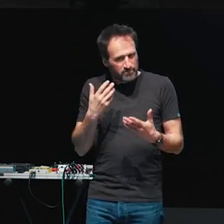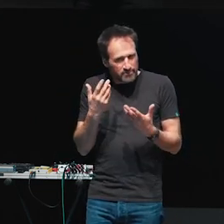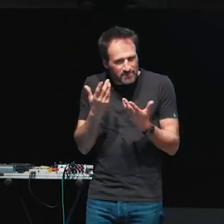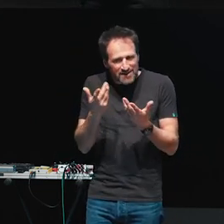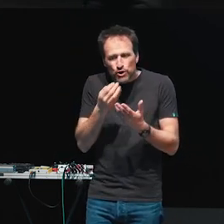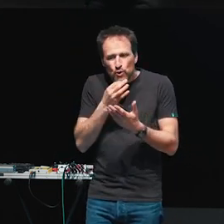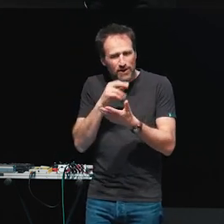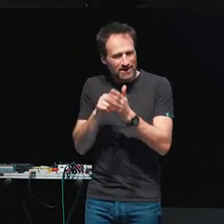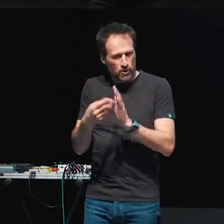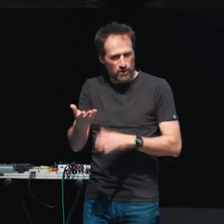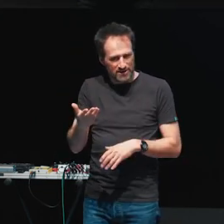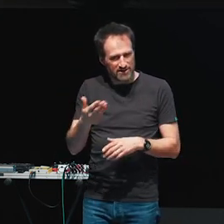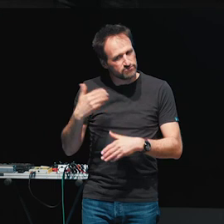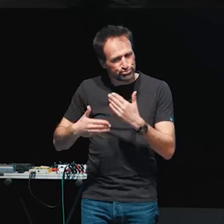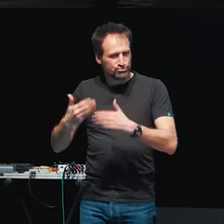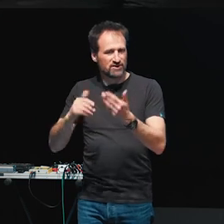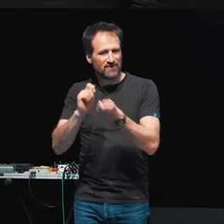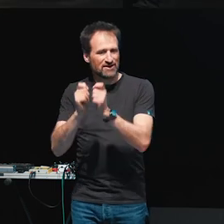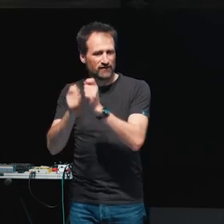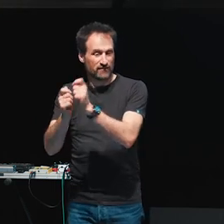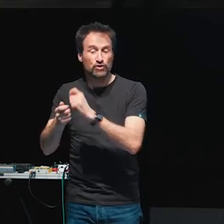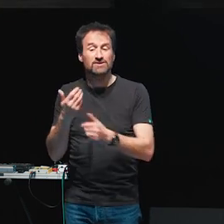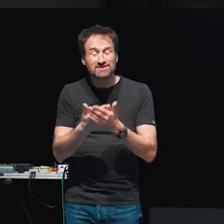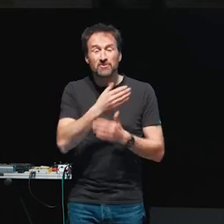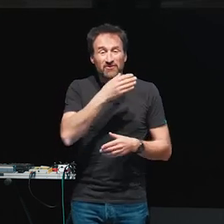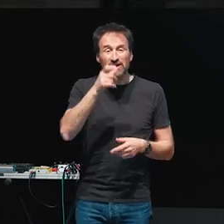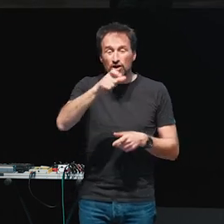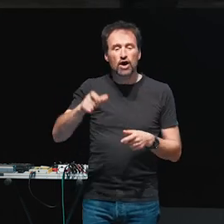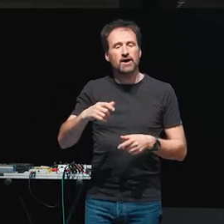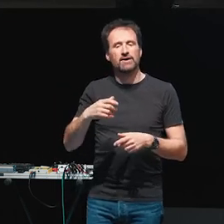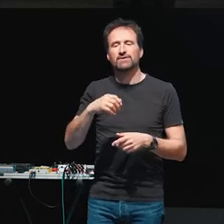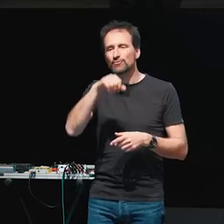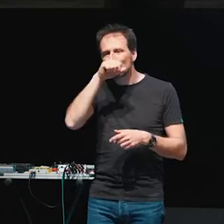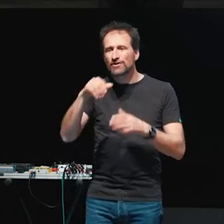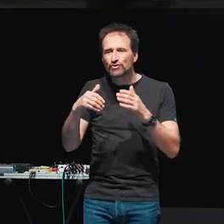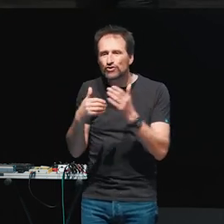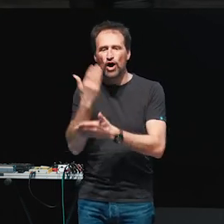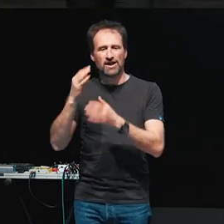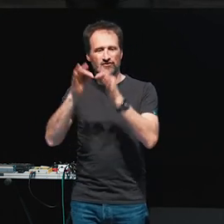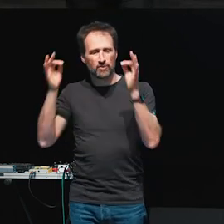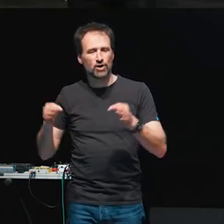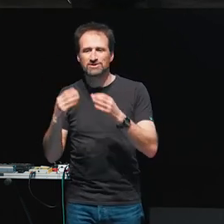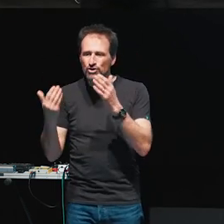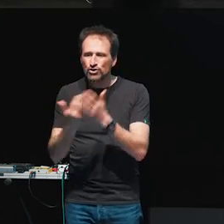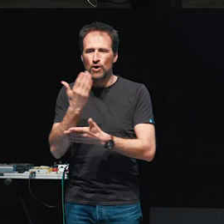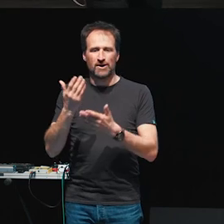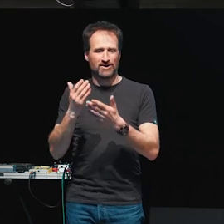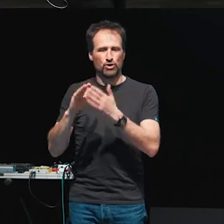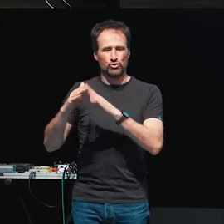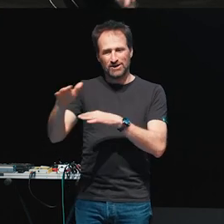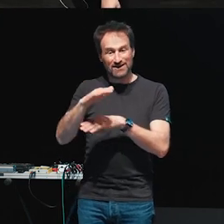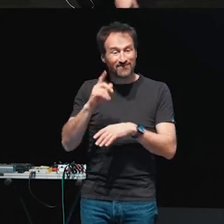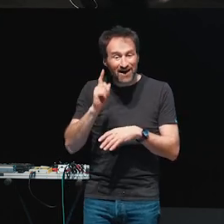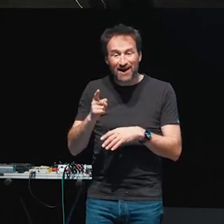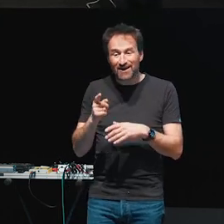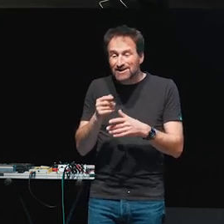And that's why a lot of people are creating new libraries or new frameworks for things, because there is so much more left to happen.